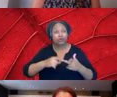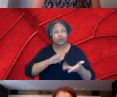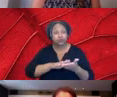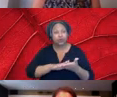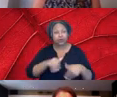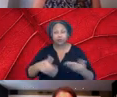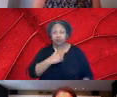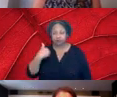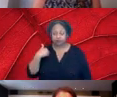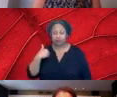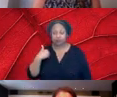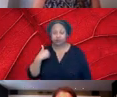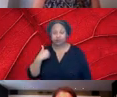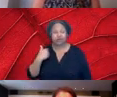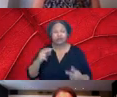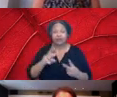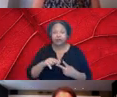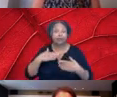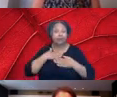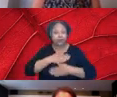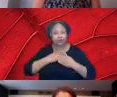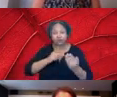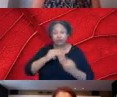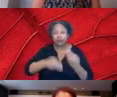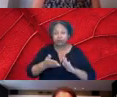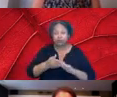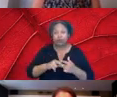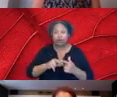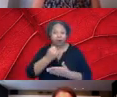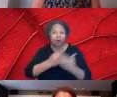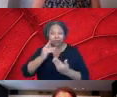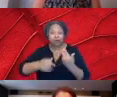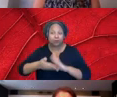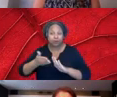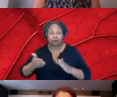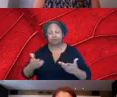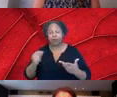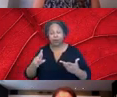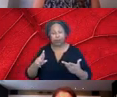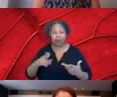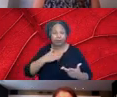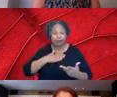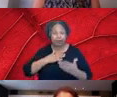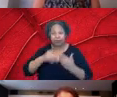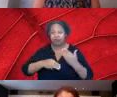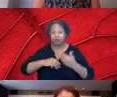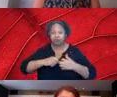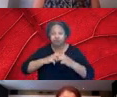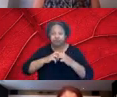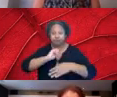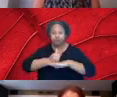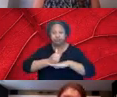Through whether it's recreational, whether it is through an arts program, whether it's through my own programming that I